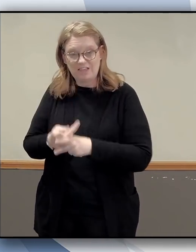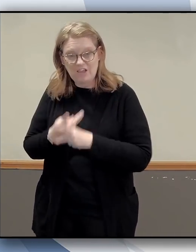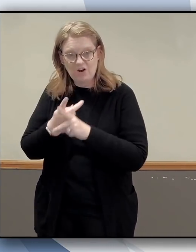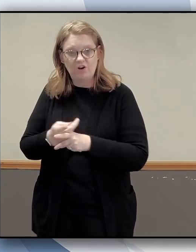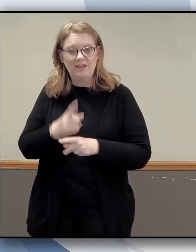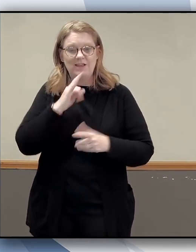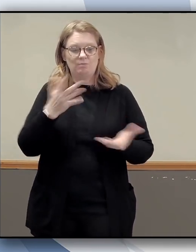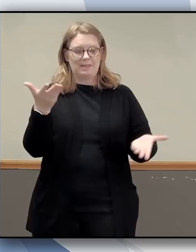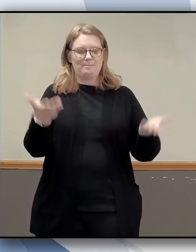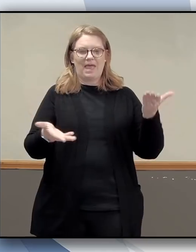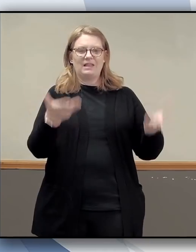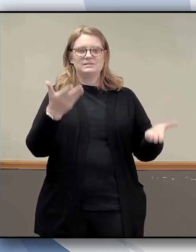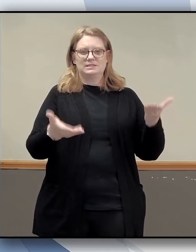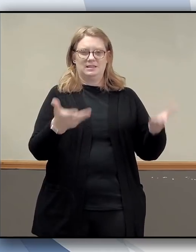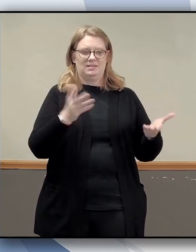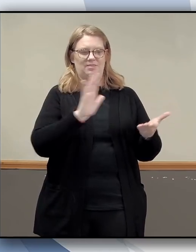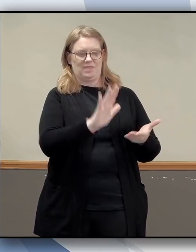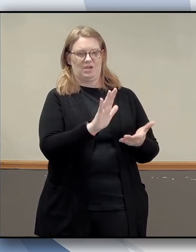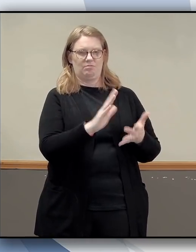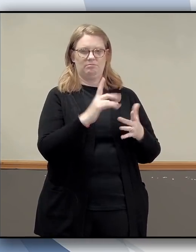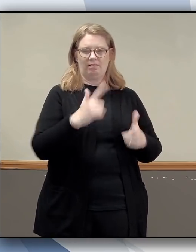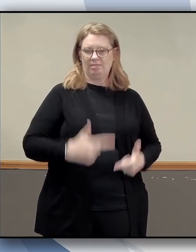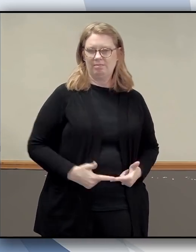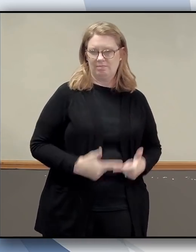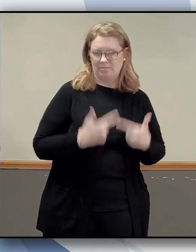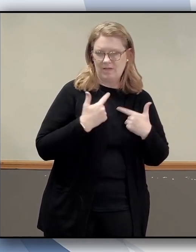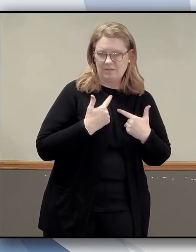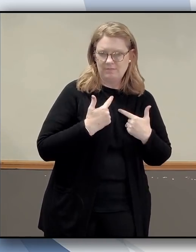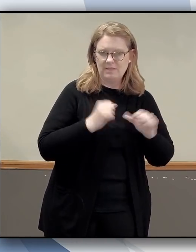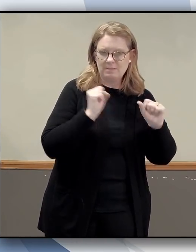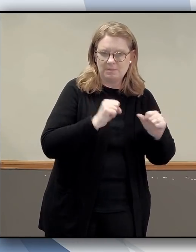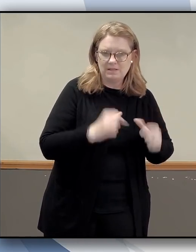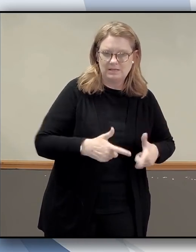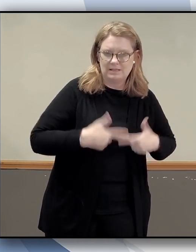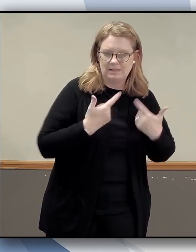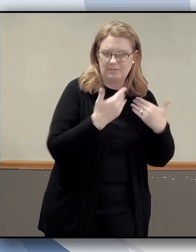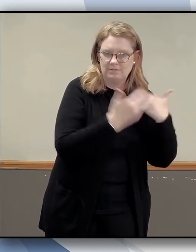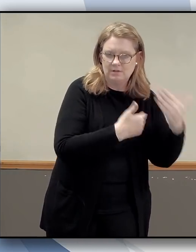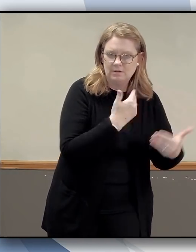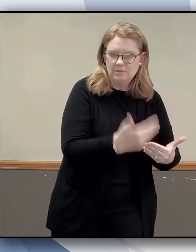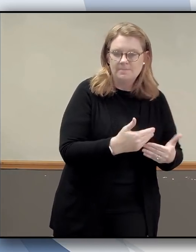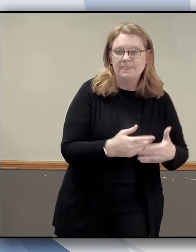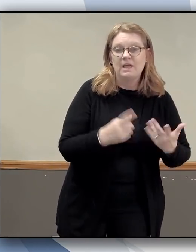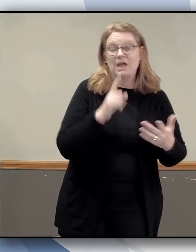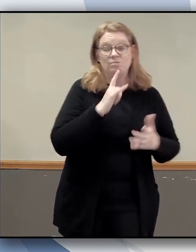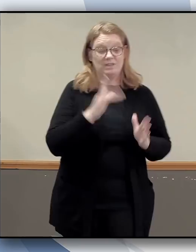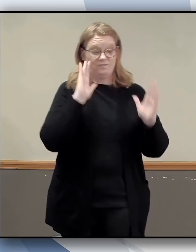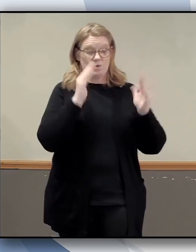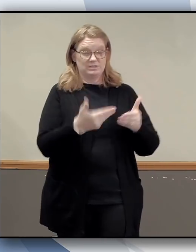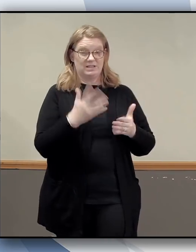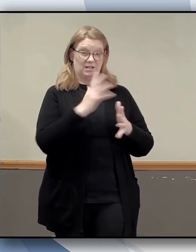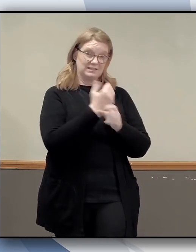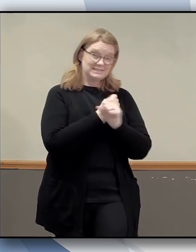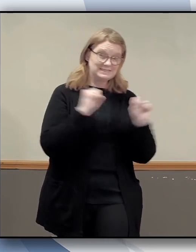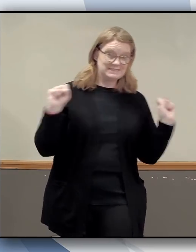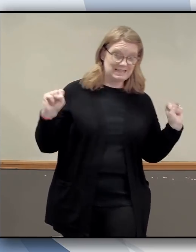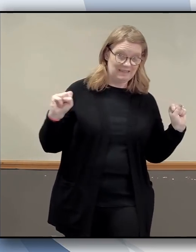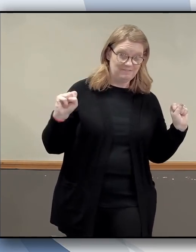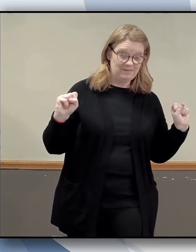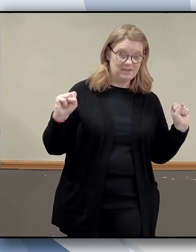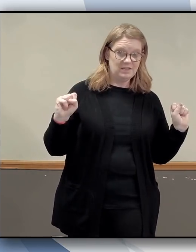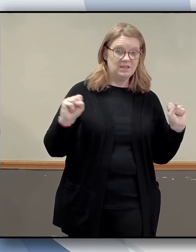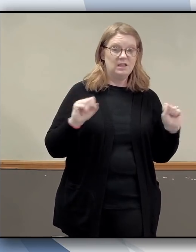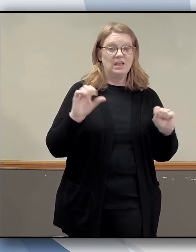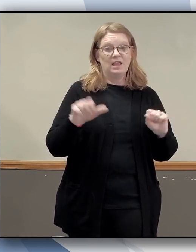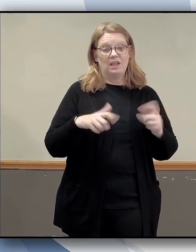Balancing COVID-19 safety and visitation restrictions with the well-being of residents in long-term care and other congregate